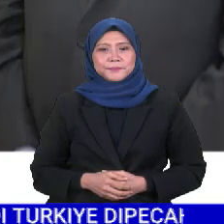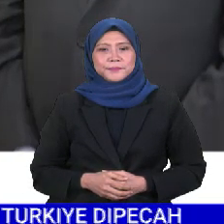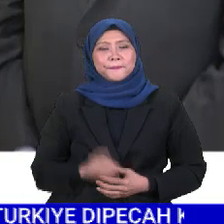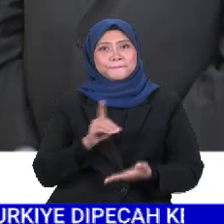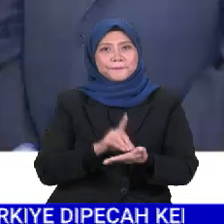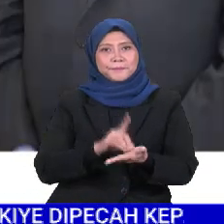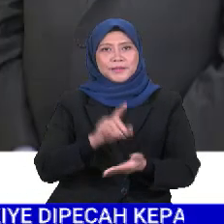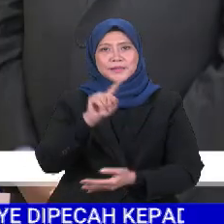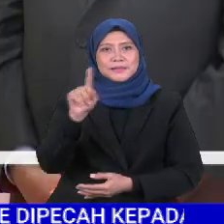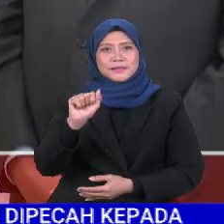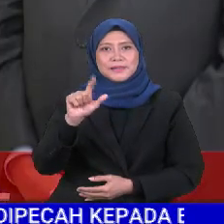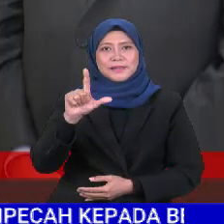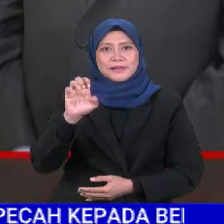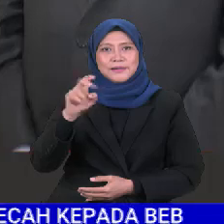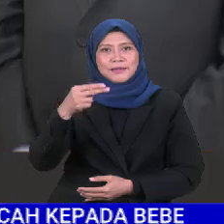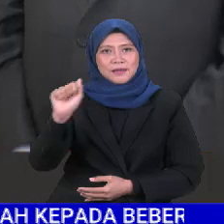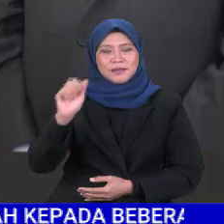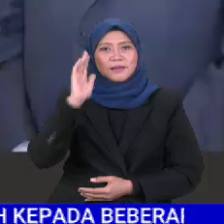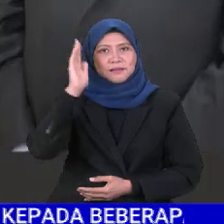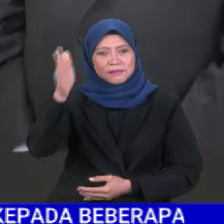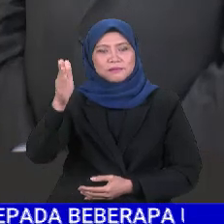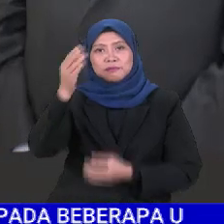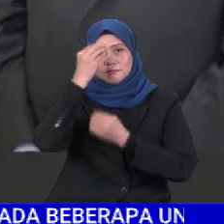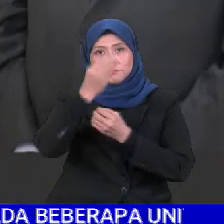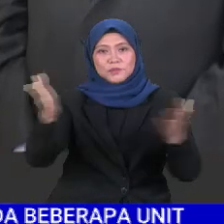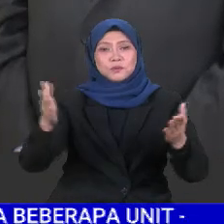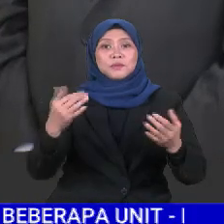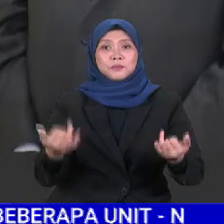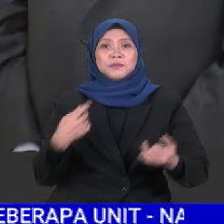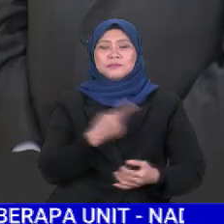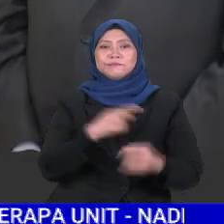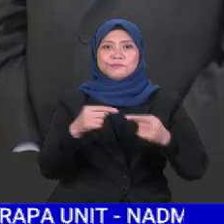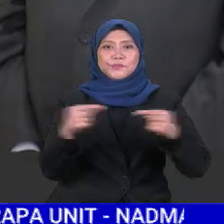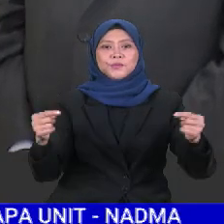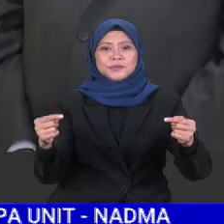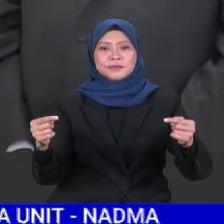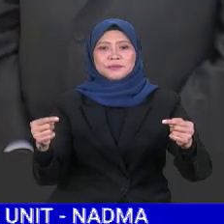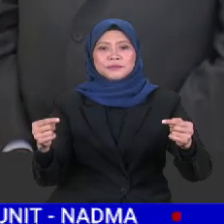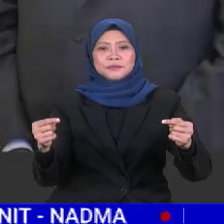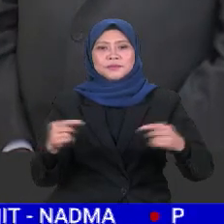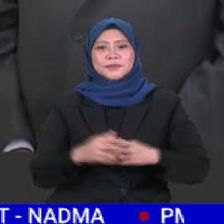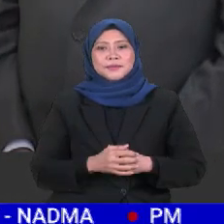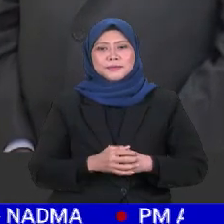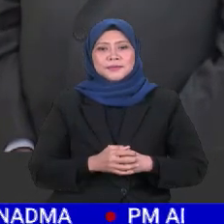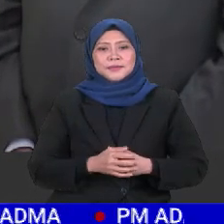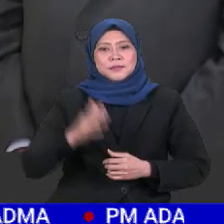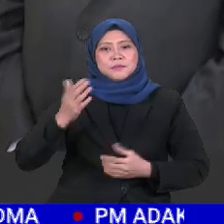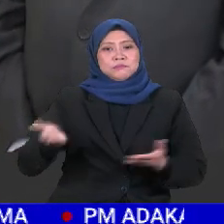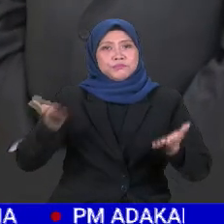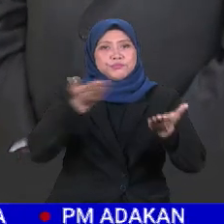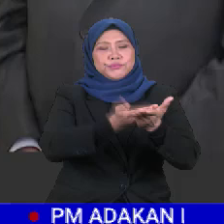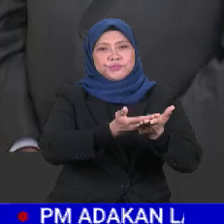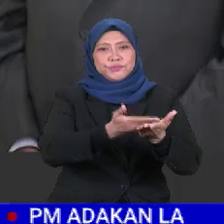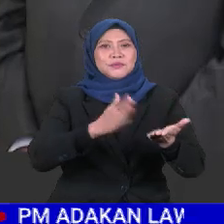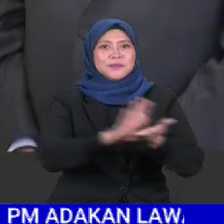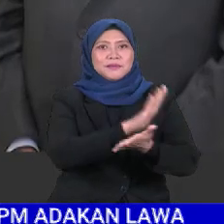Dr Z would give the details um it suffice to say that we decided on this um presentation of the